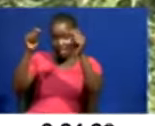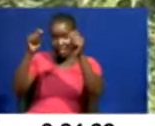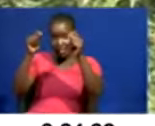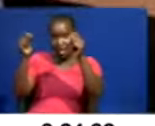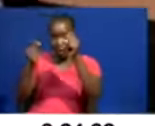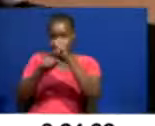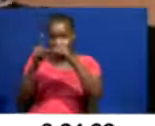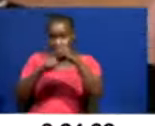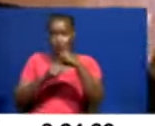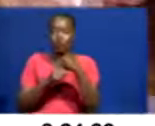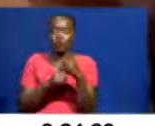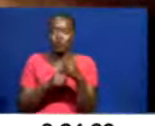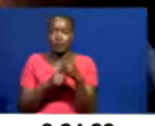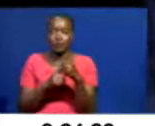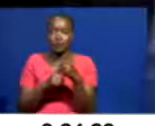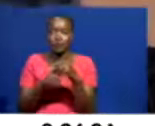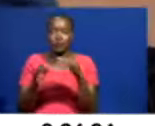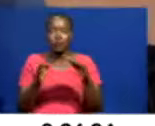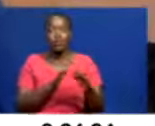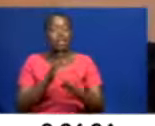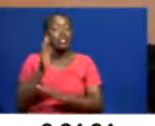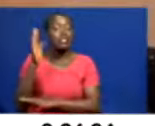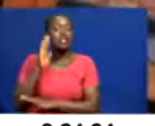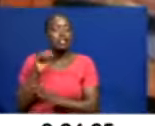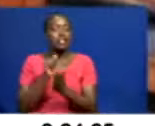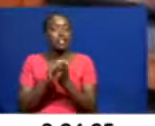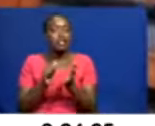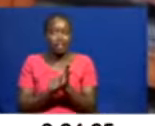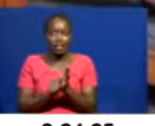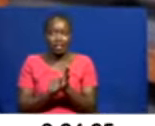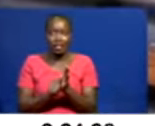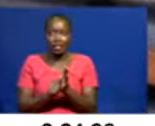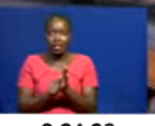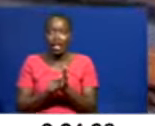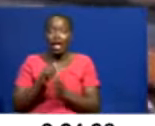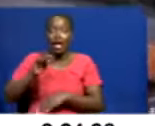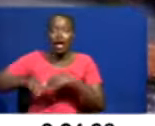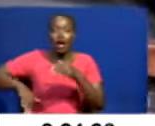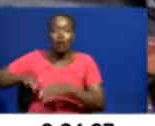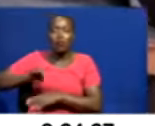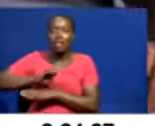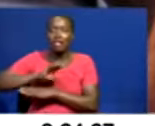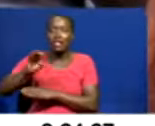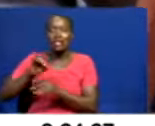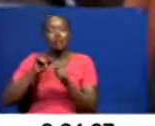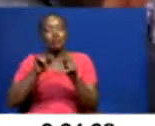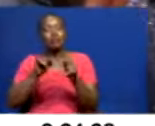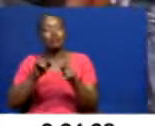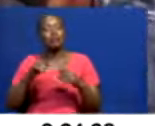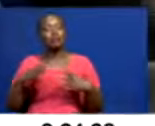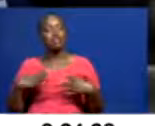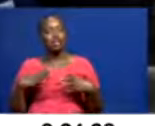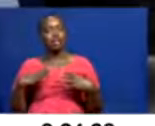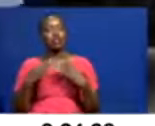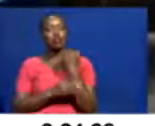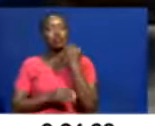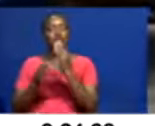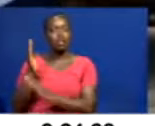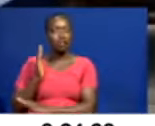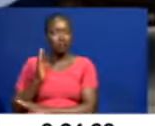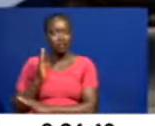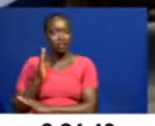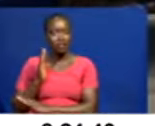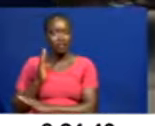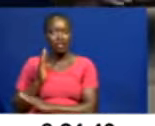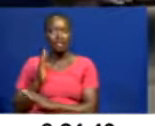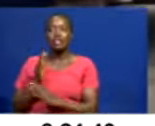wa June. Meanwhile, security agents in Nguni Ward, Mwingi East Kitui County have been blamed for laxity leading to insecurity. Residents